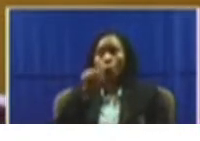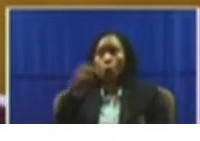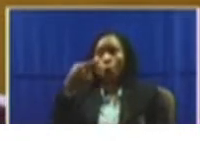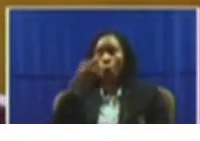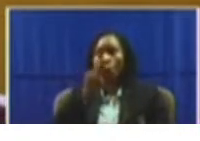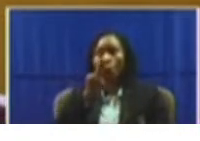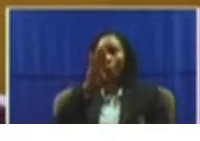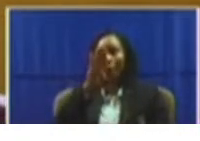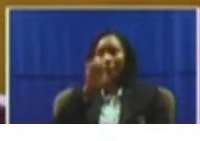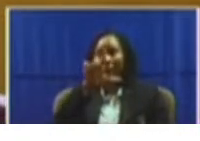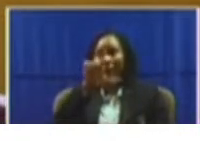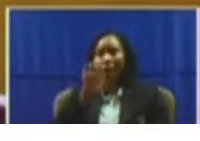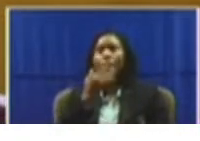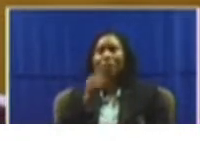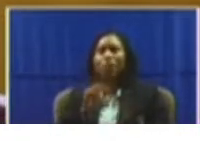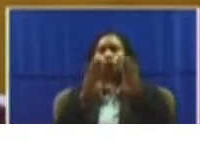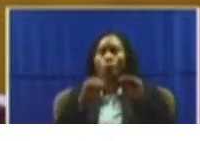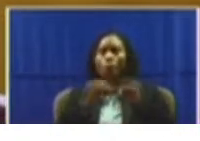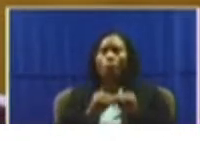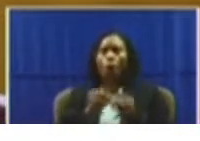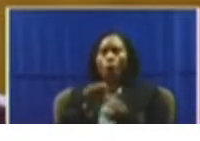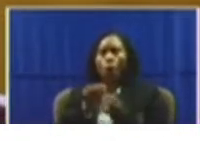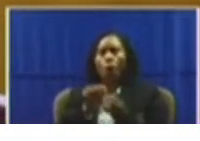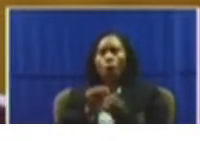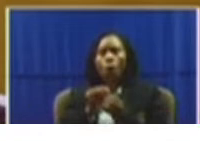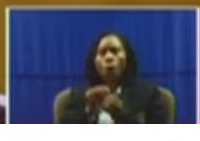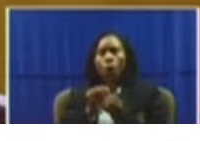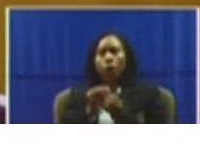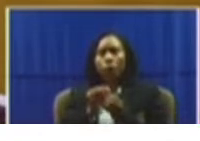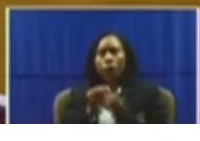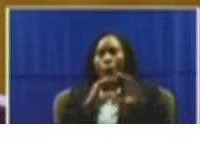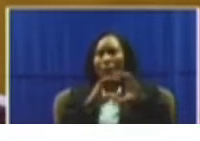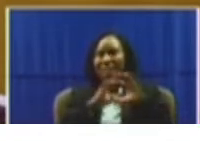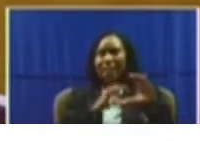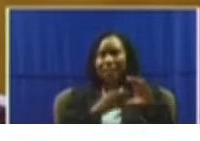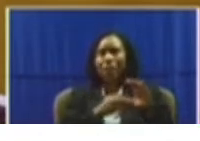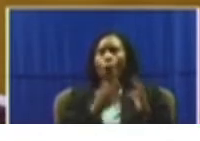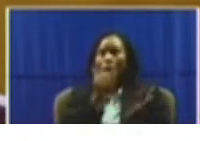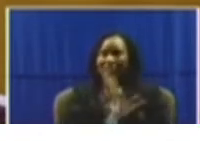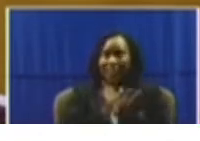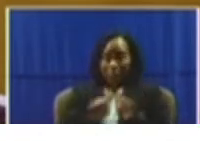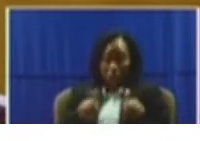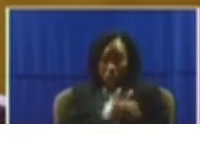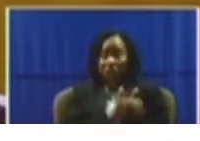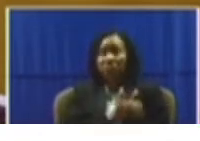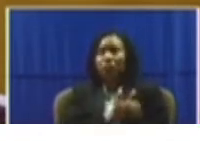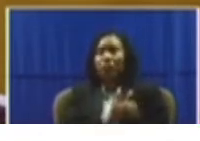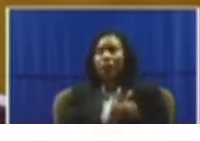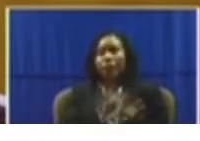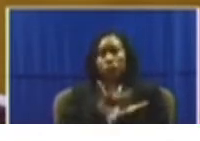please stop the conversation or you move and sit next to him and then you have your chat. Thank you very much, honorable